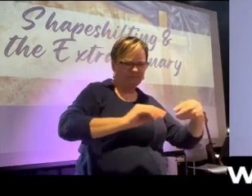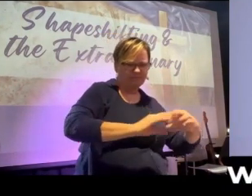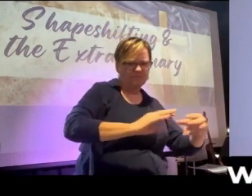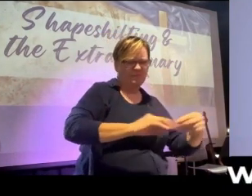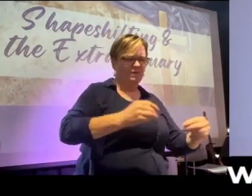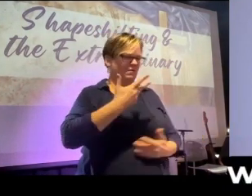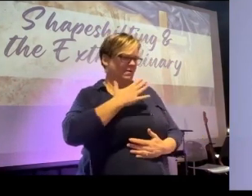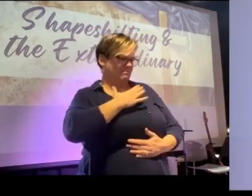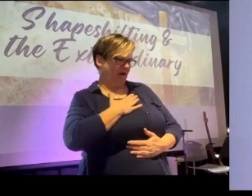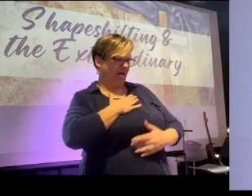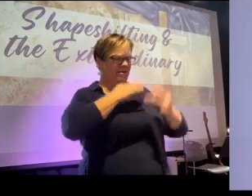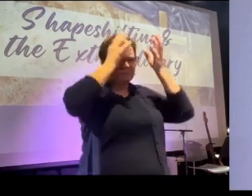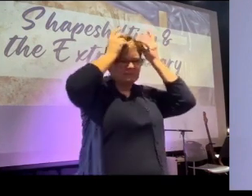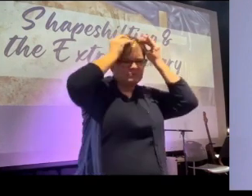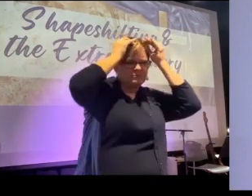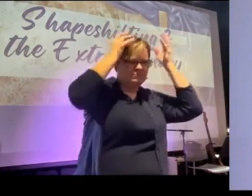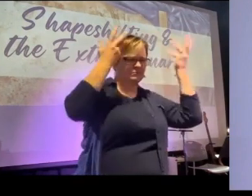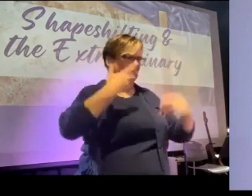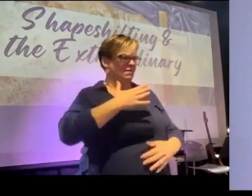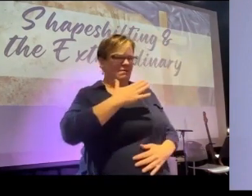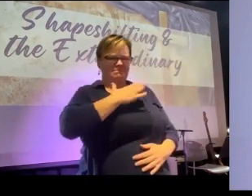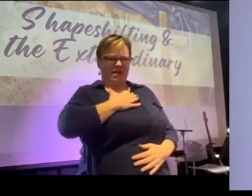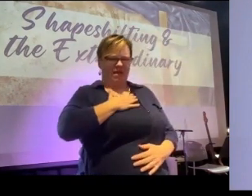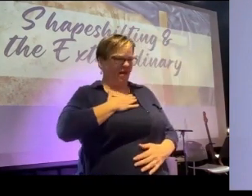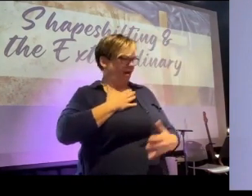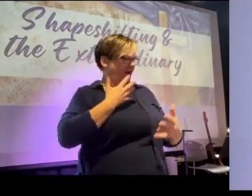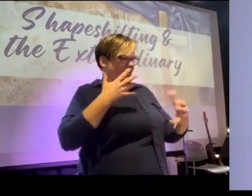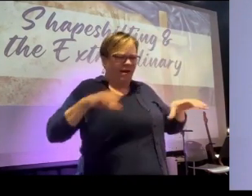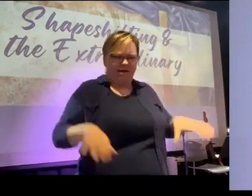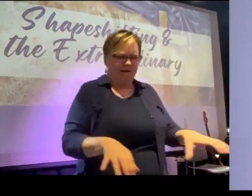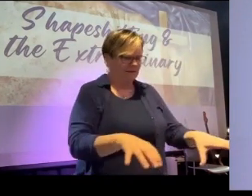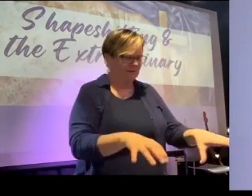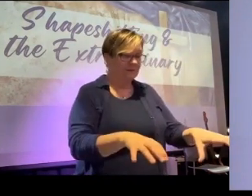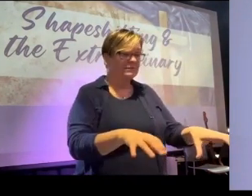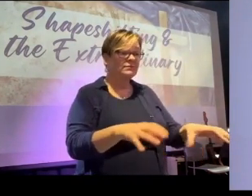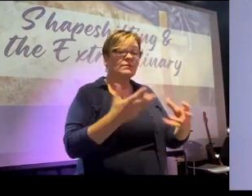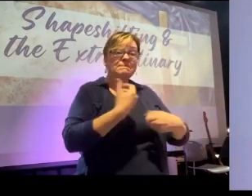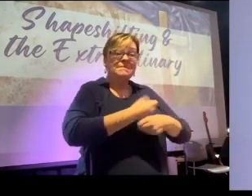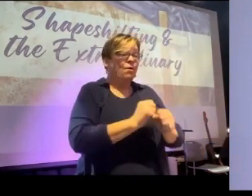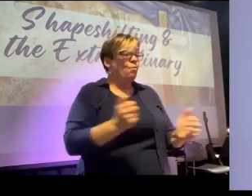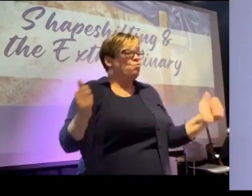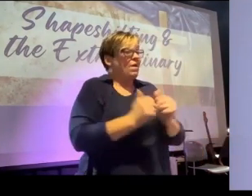can be accompanied or made with love.